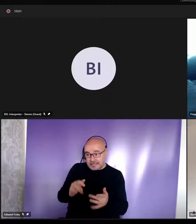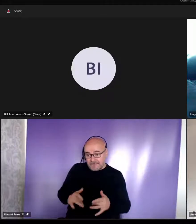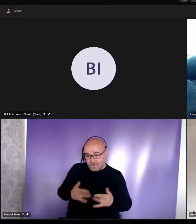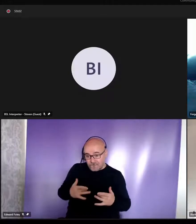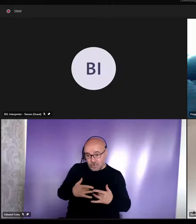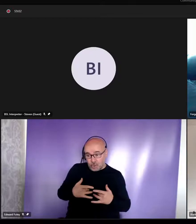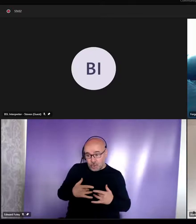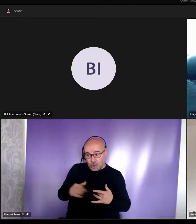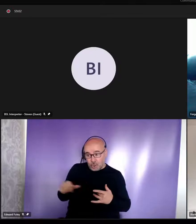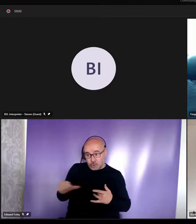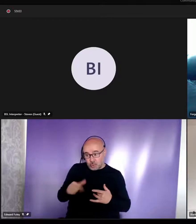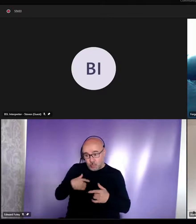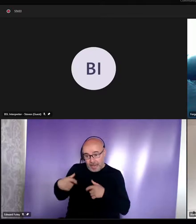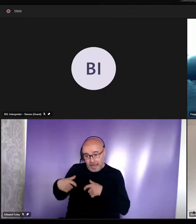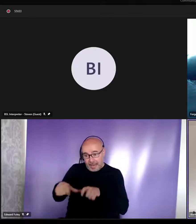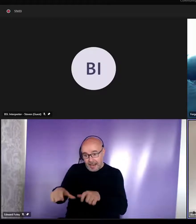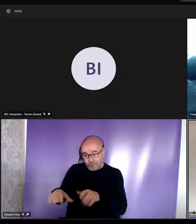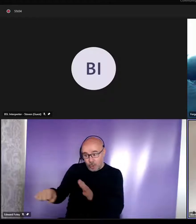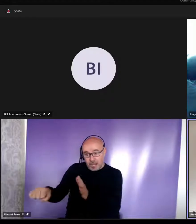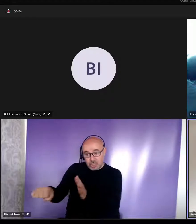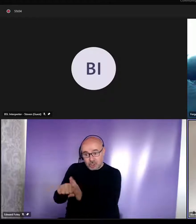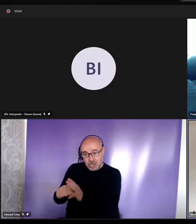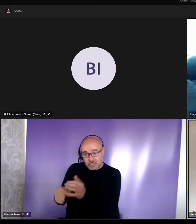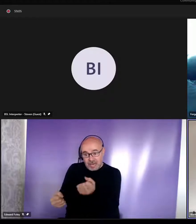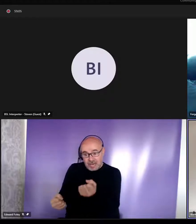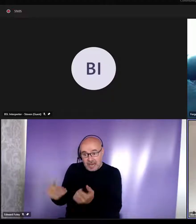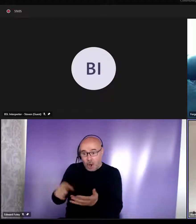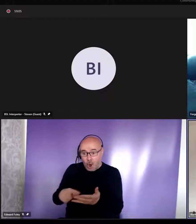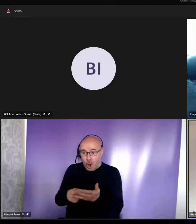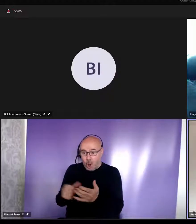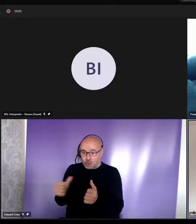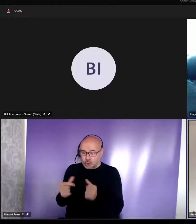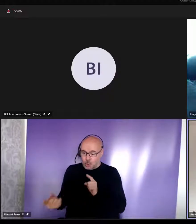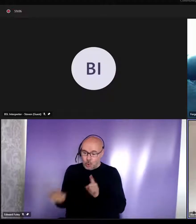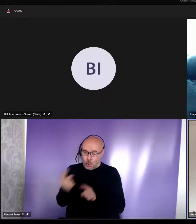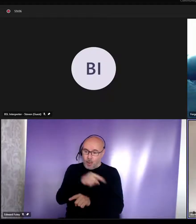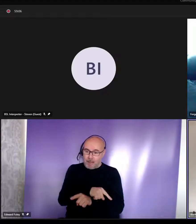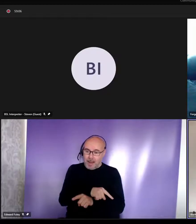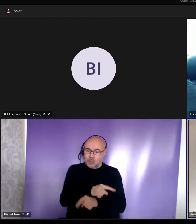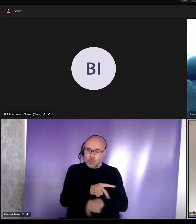their own vehicles. Mike, would you like to come in on that? Yeah,